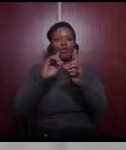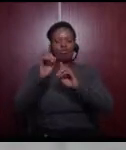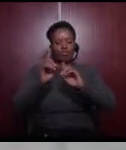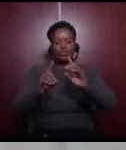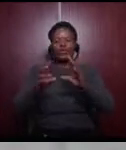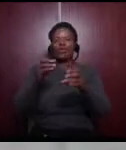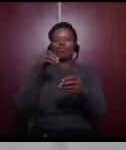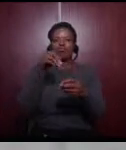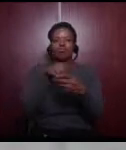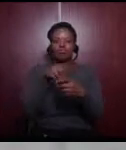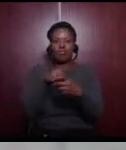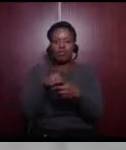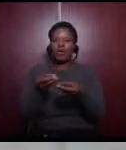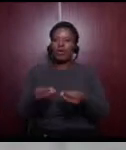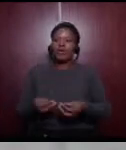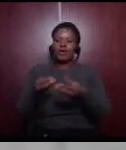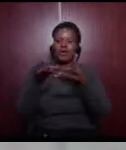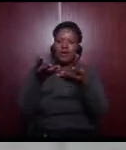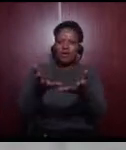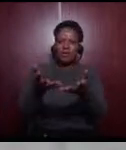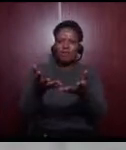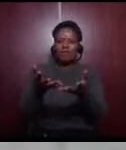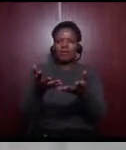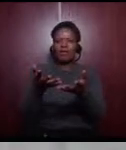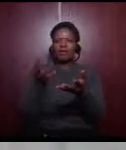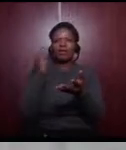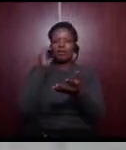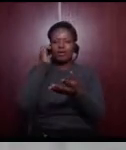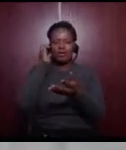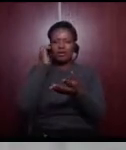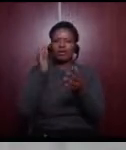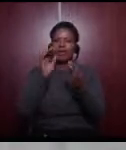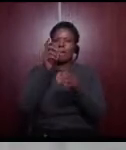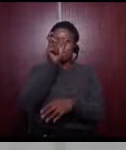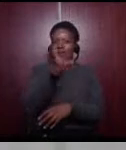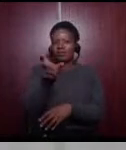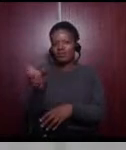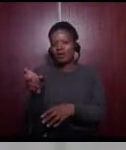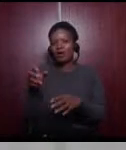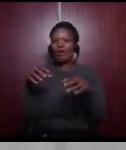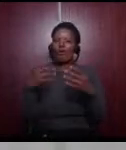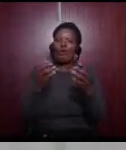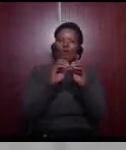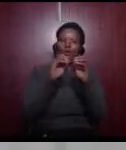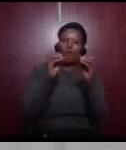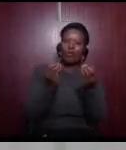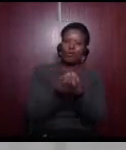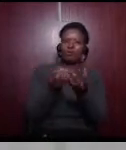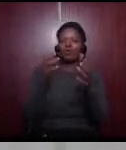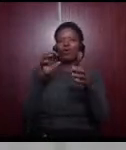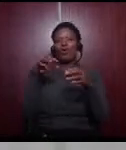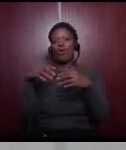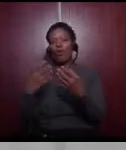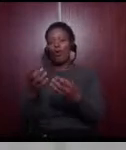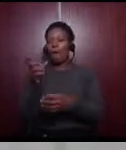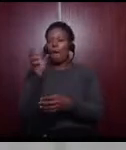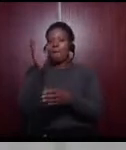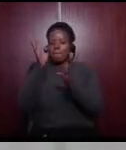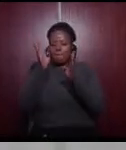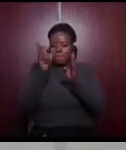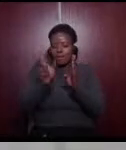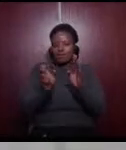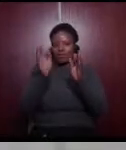provide relief to people, provide humanitarian relief to persons, organizations, and bodies who are affected